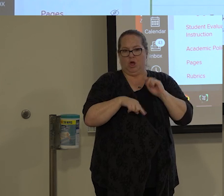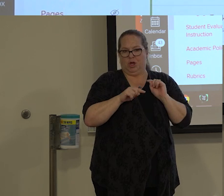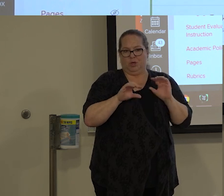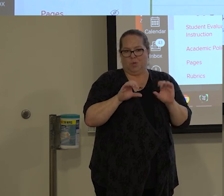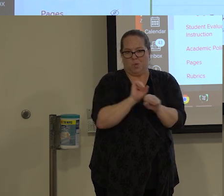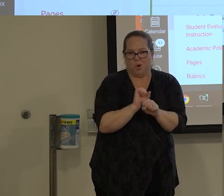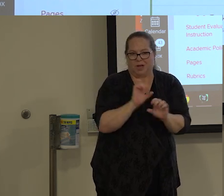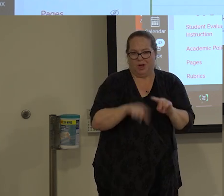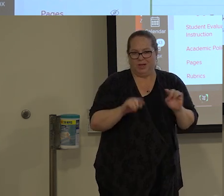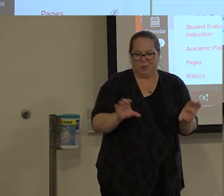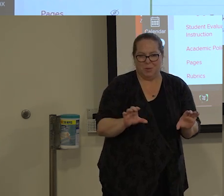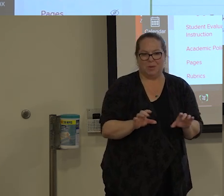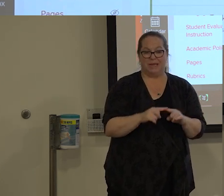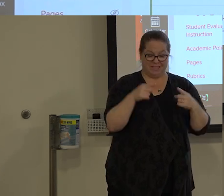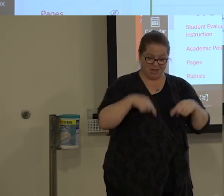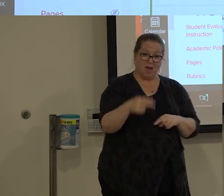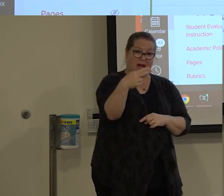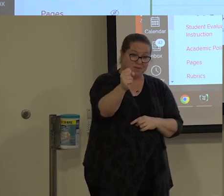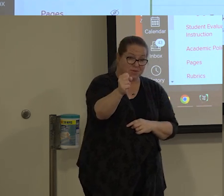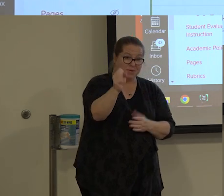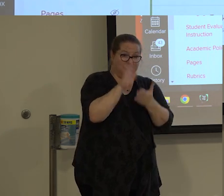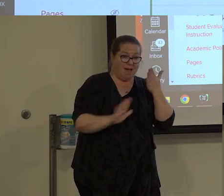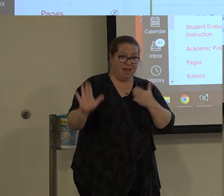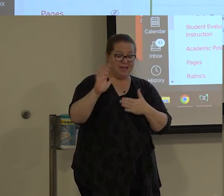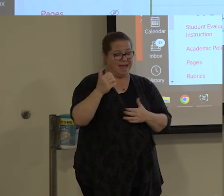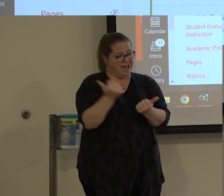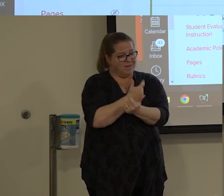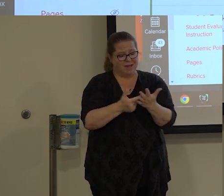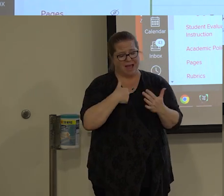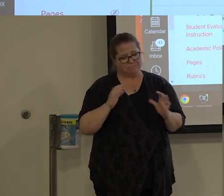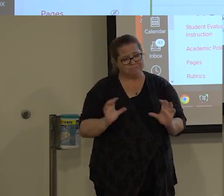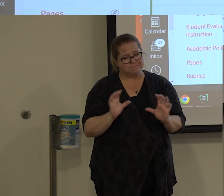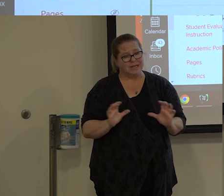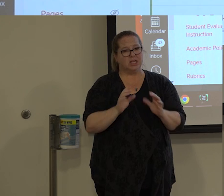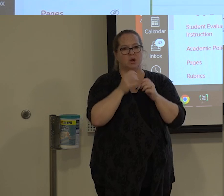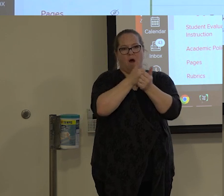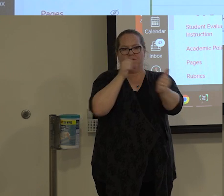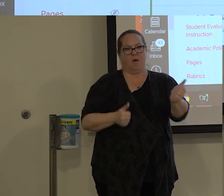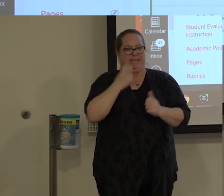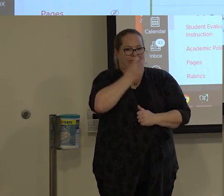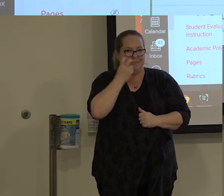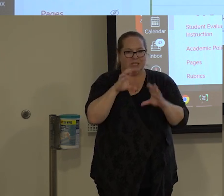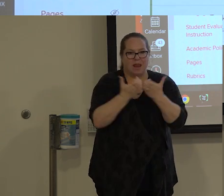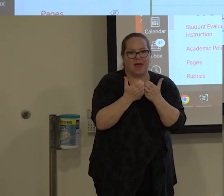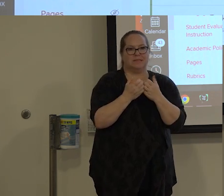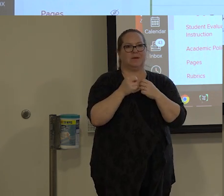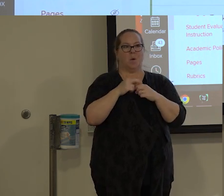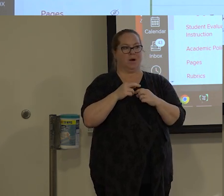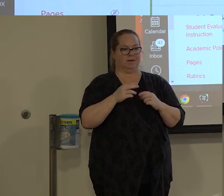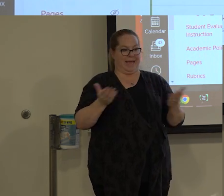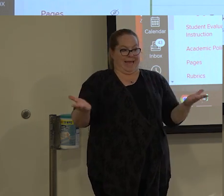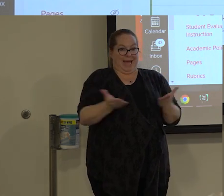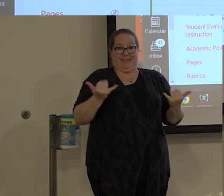let me tell you that when I was in high school and in college, I did everything that I could to avoid speech classes or classes that involved things like this,